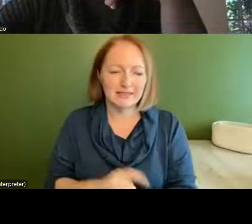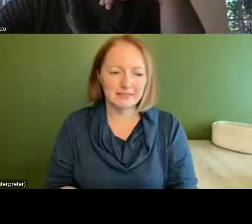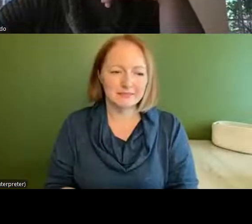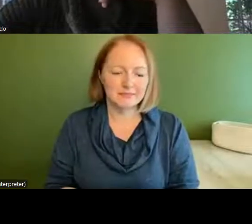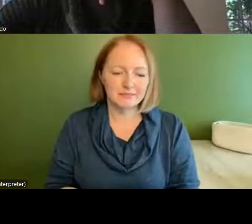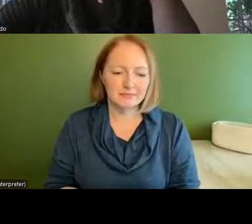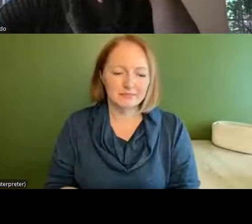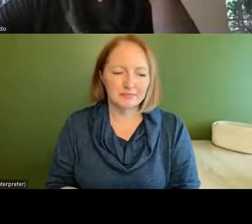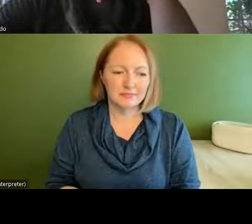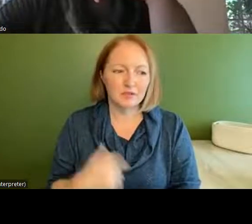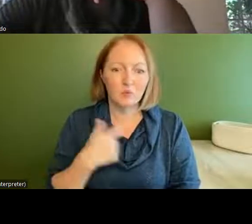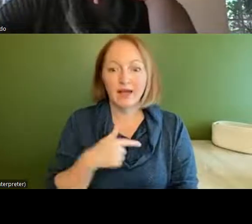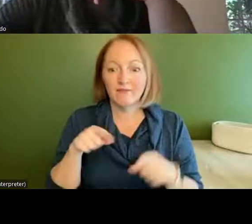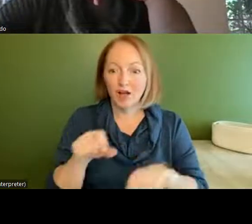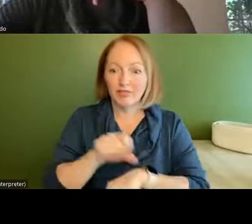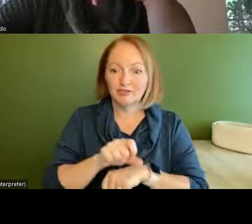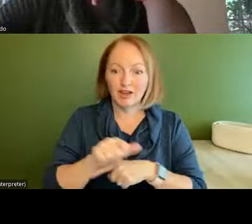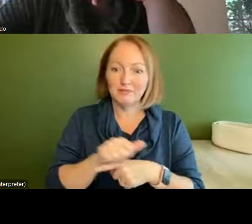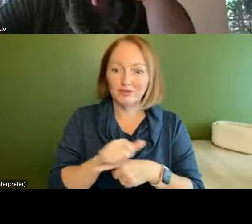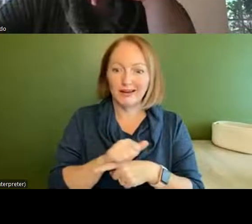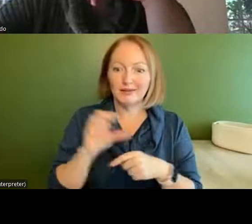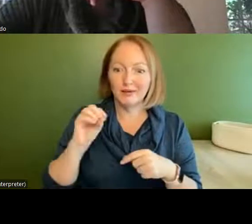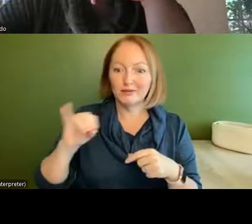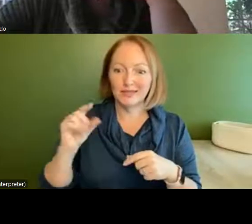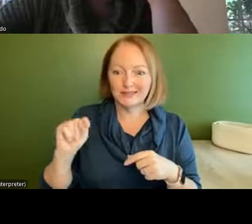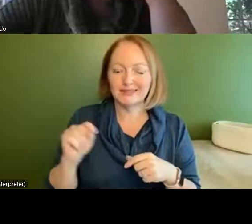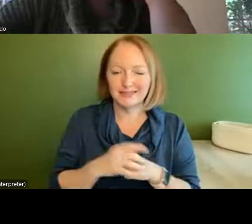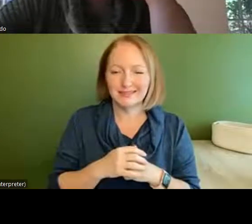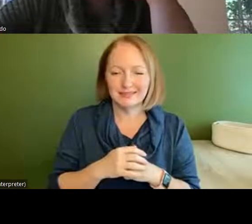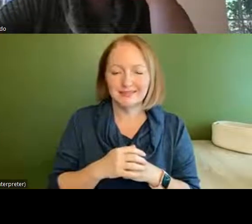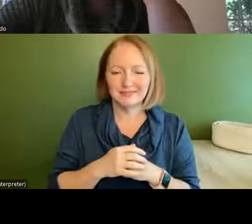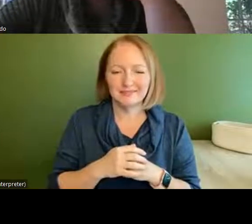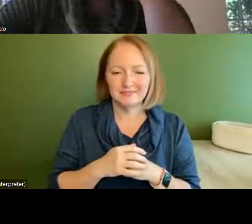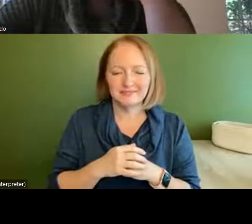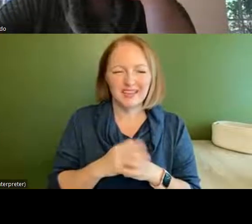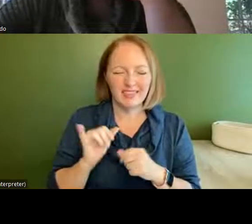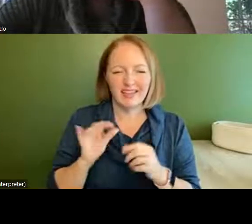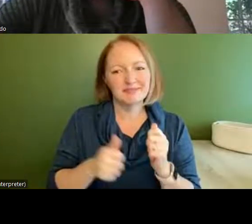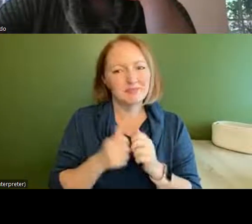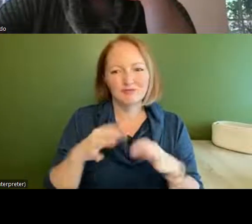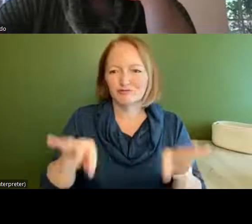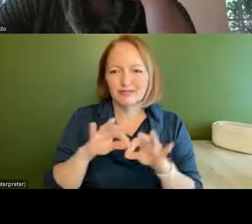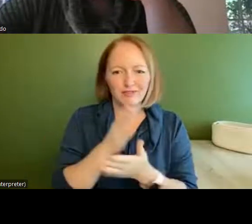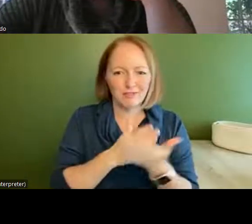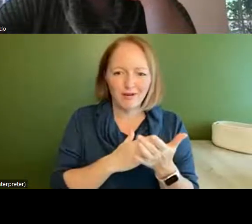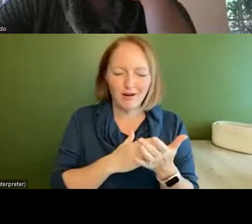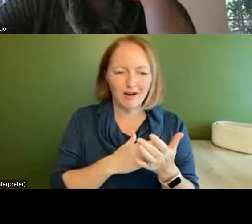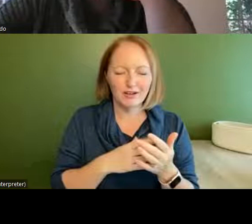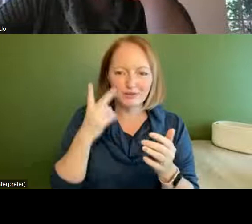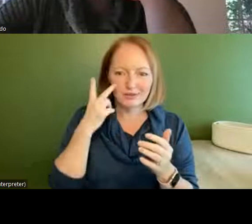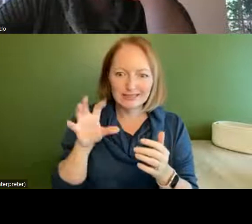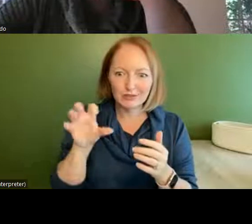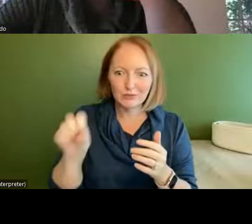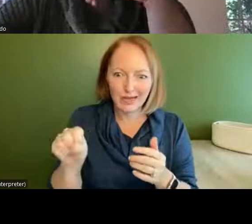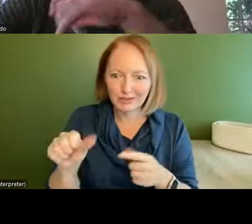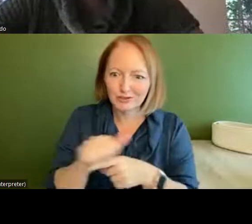We have on-the-job training, and I think that is really the most critical piece, because you see it, you catch it, you